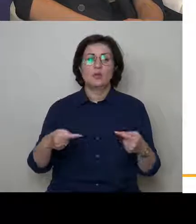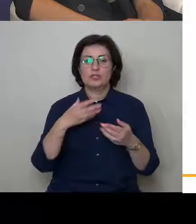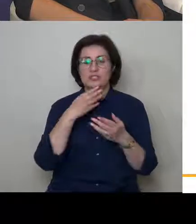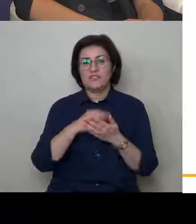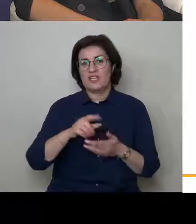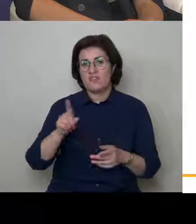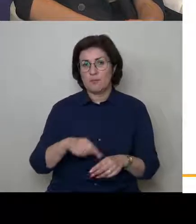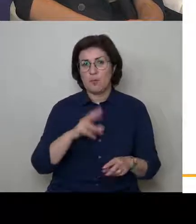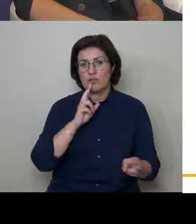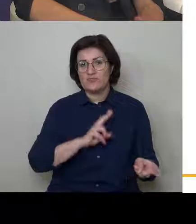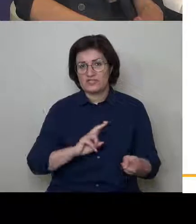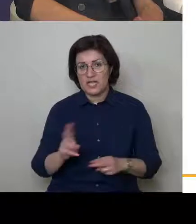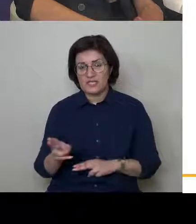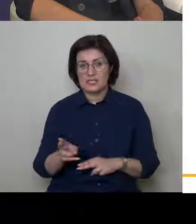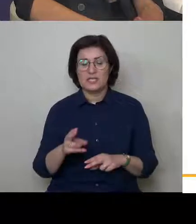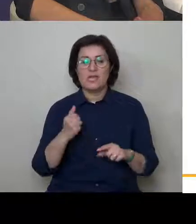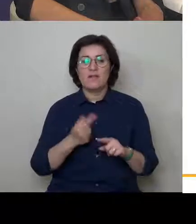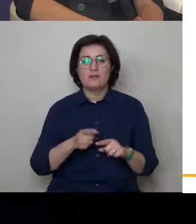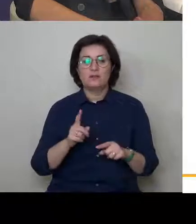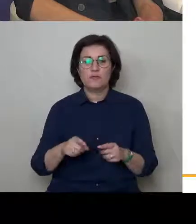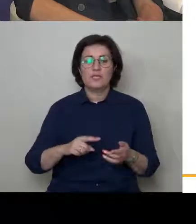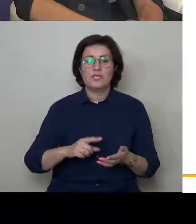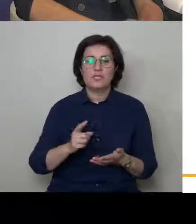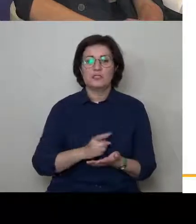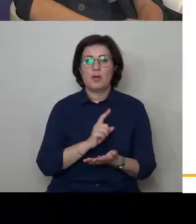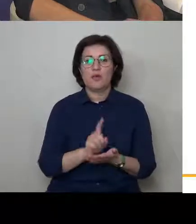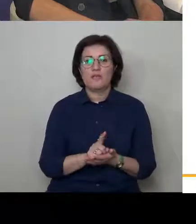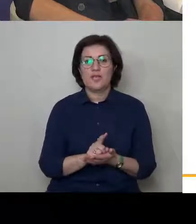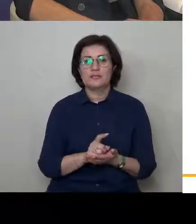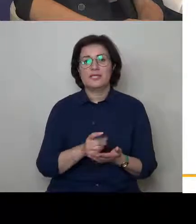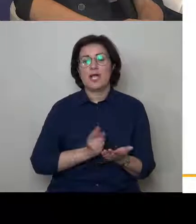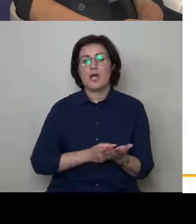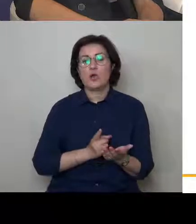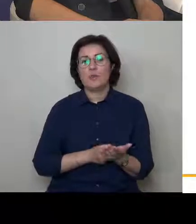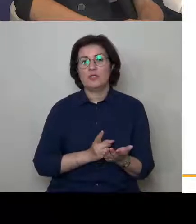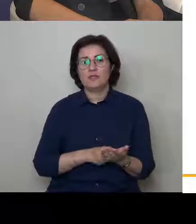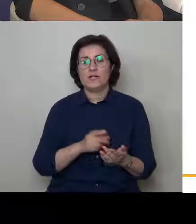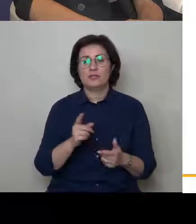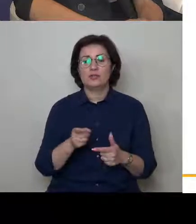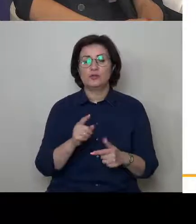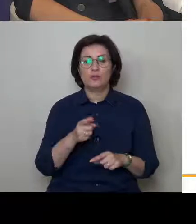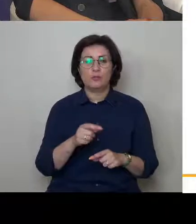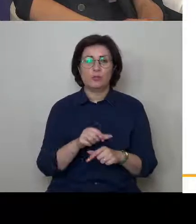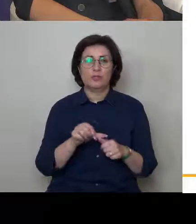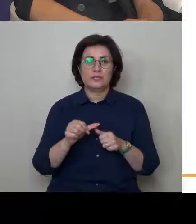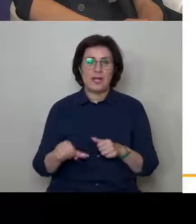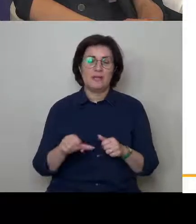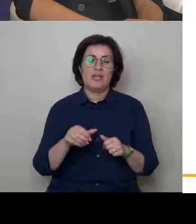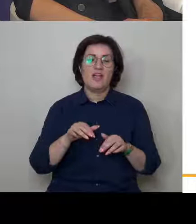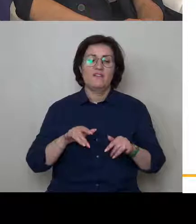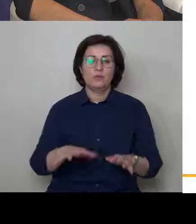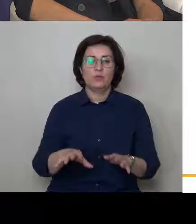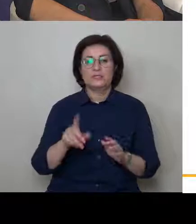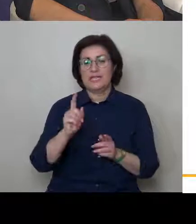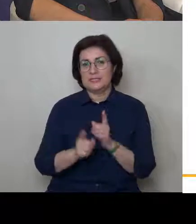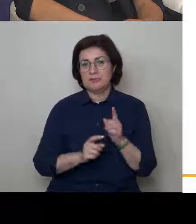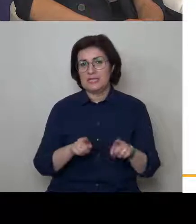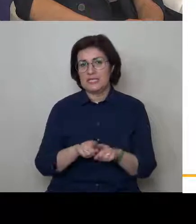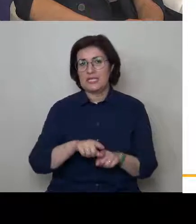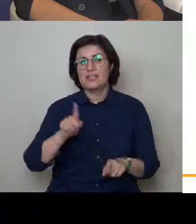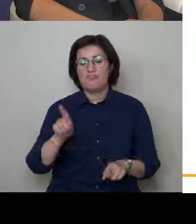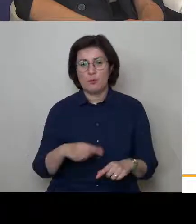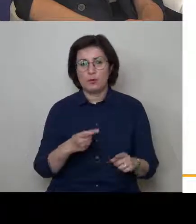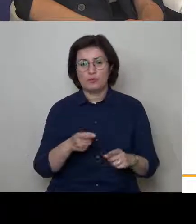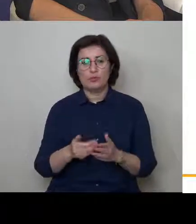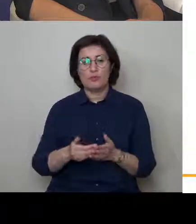right to clarify one's requests